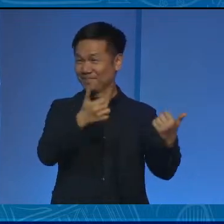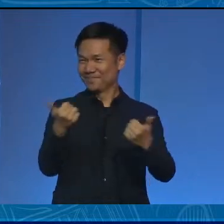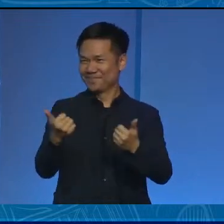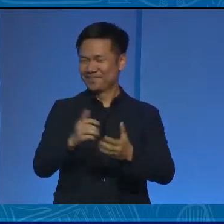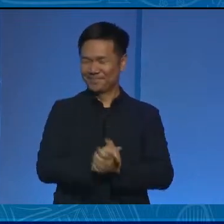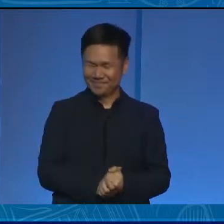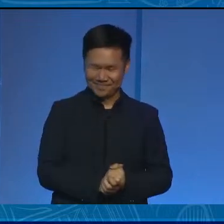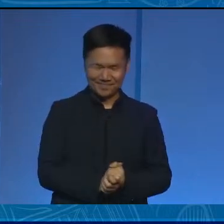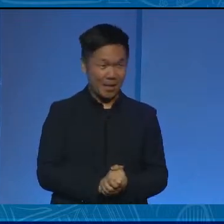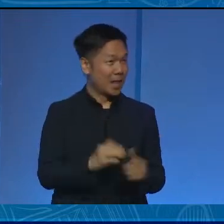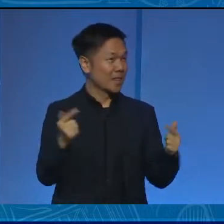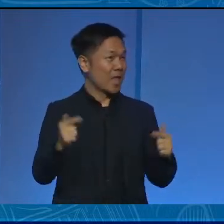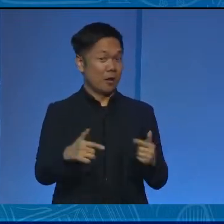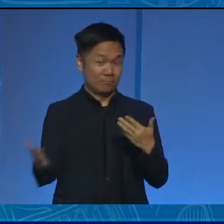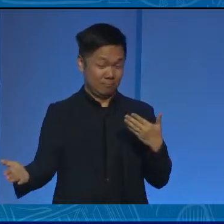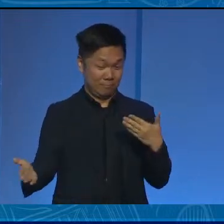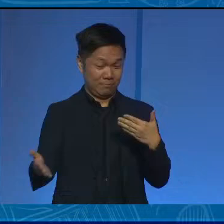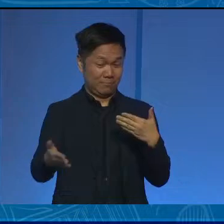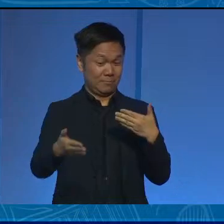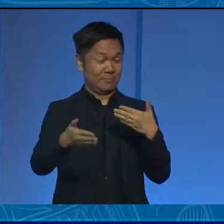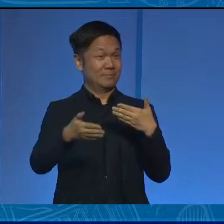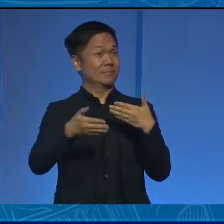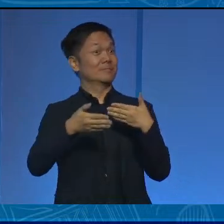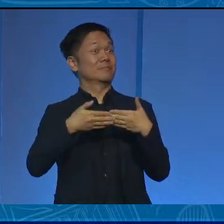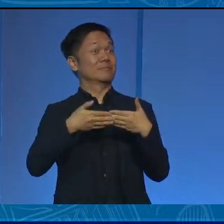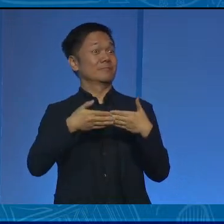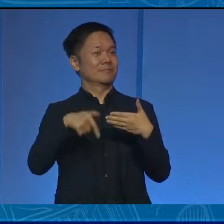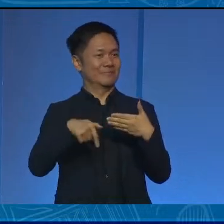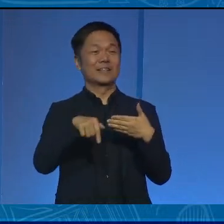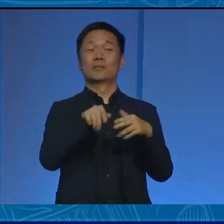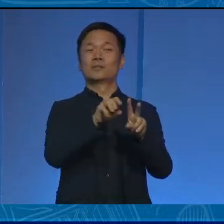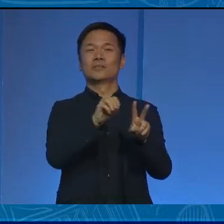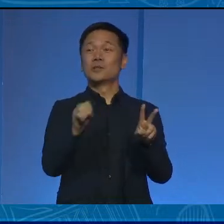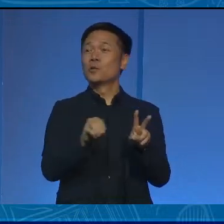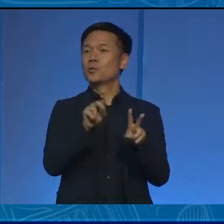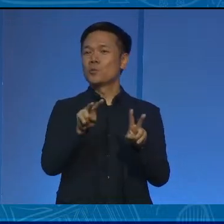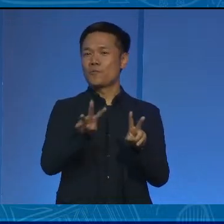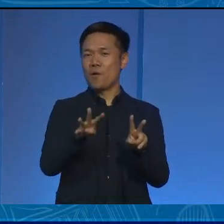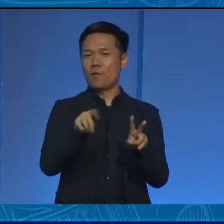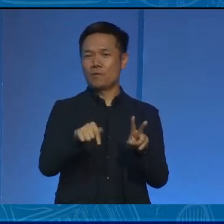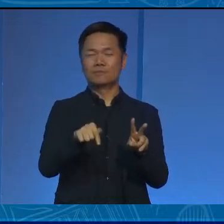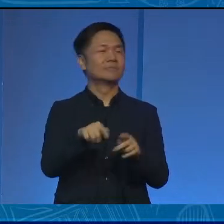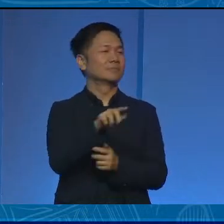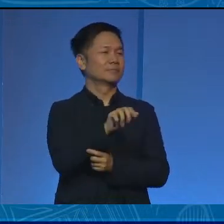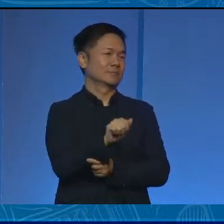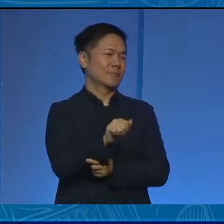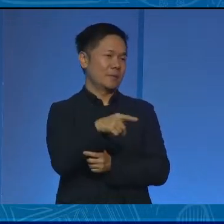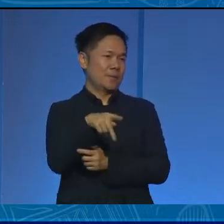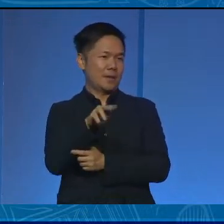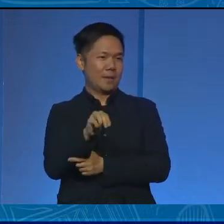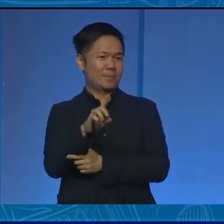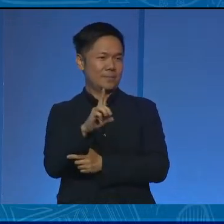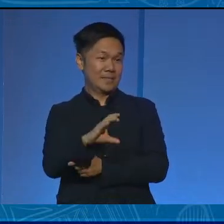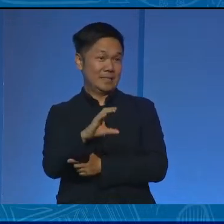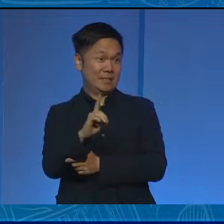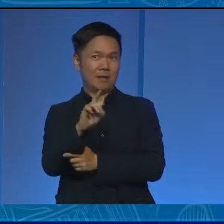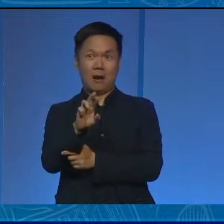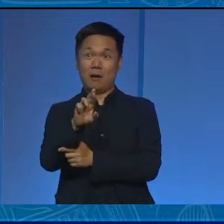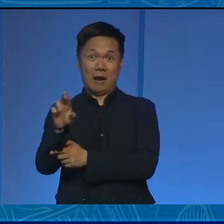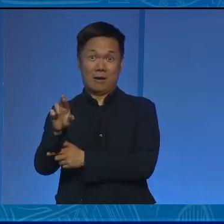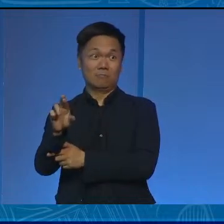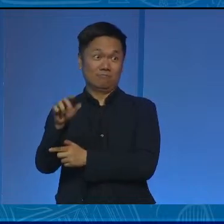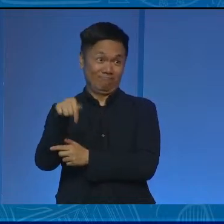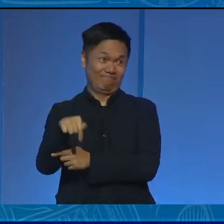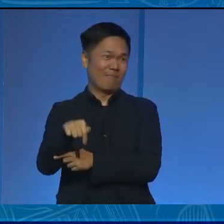We now come to the conclusion of the 2024 Asia-Pacific Ministerial Conference on Disaster